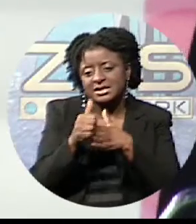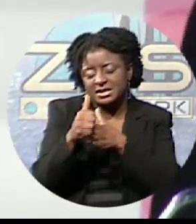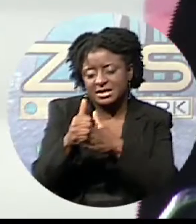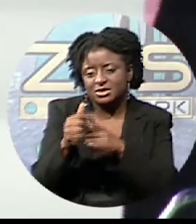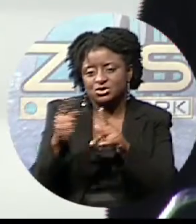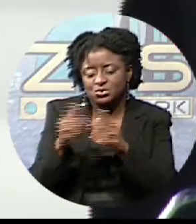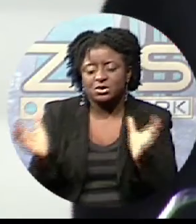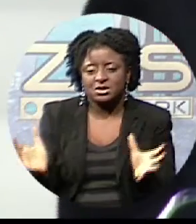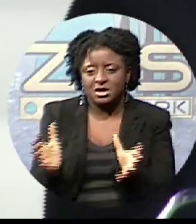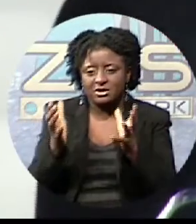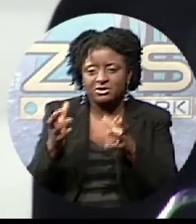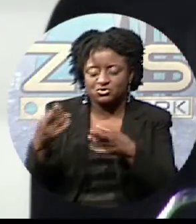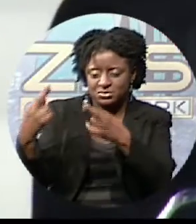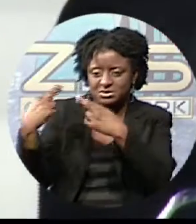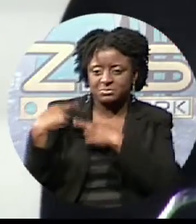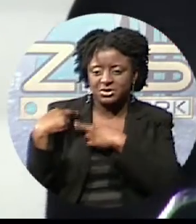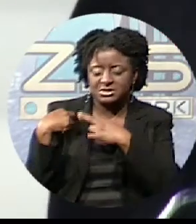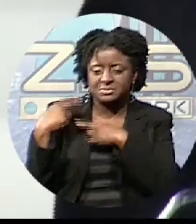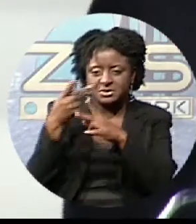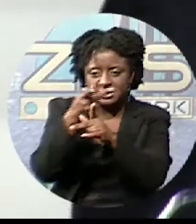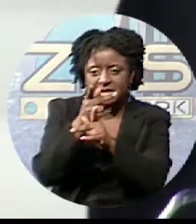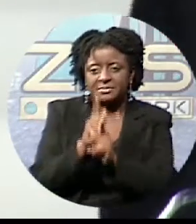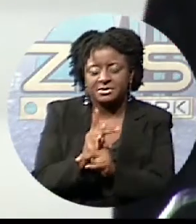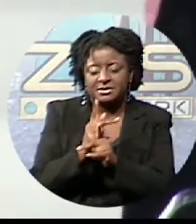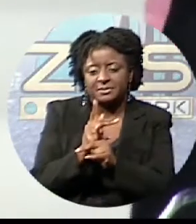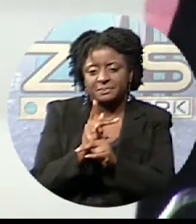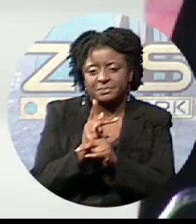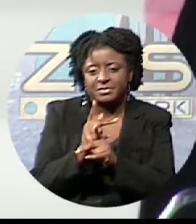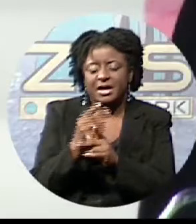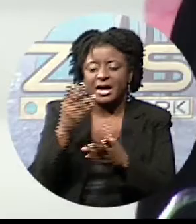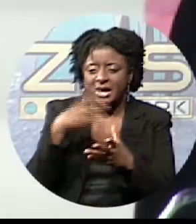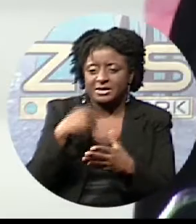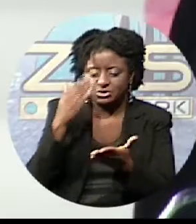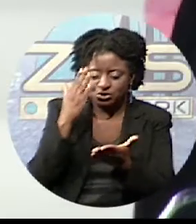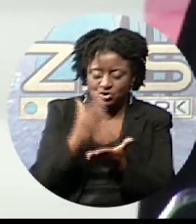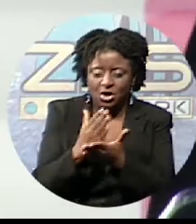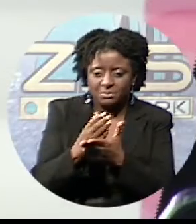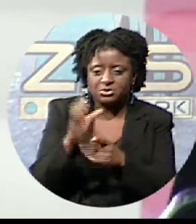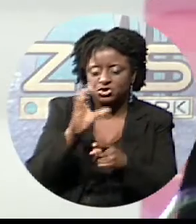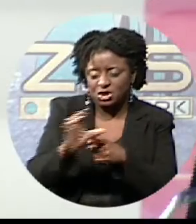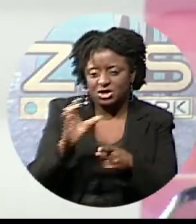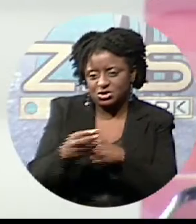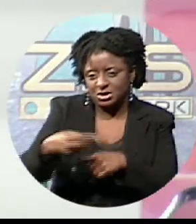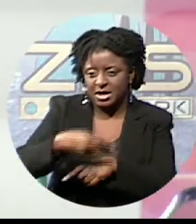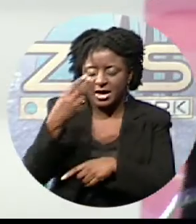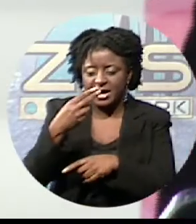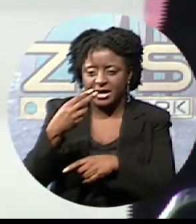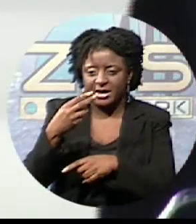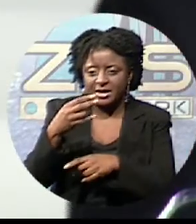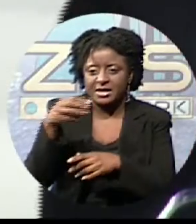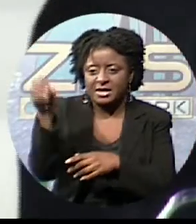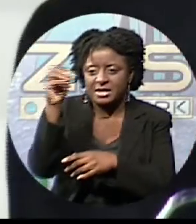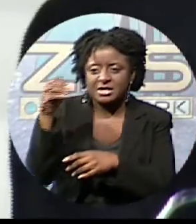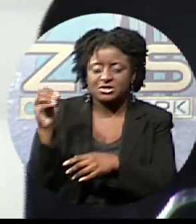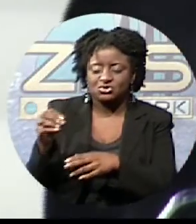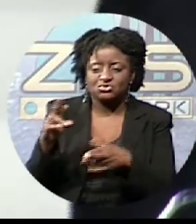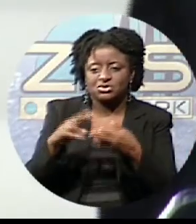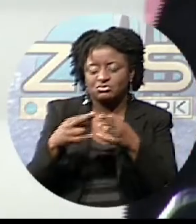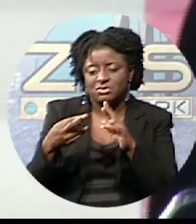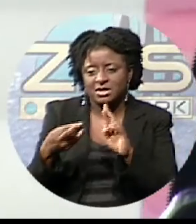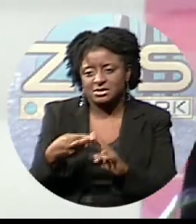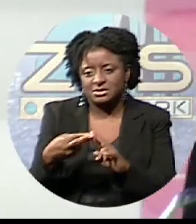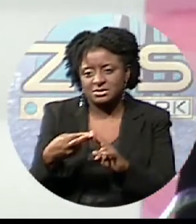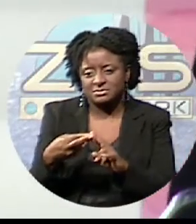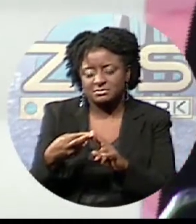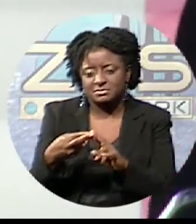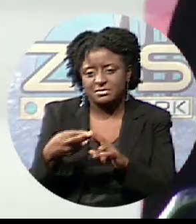in refraining from charging excessive interest rates. Hopefully, we can collaborate on a new Consumer